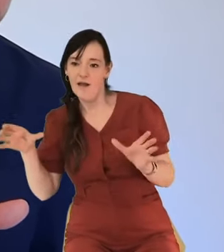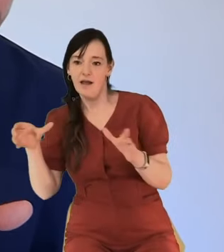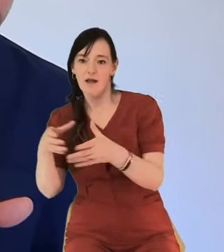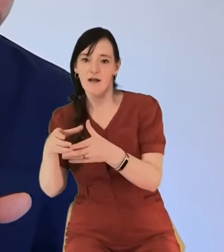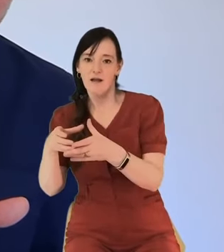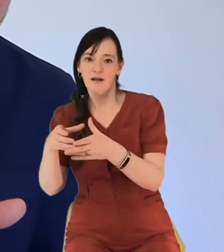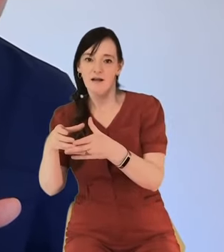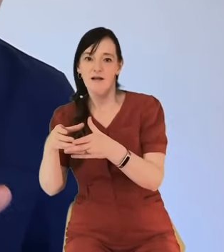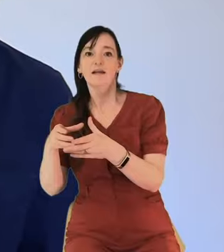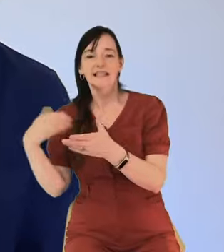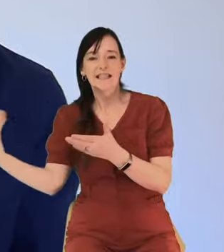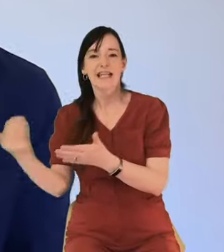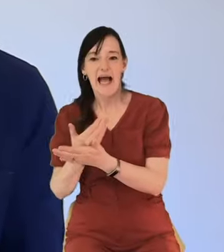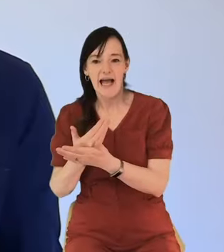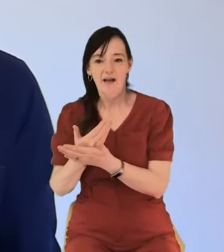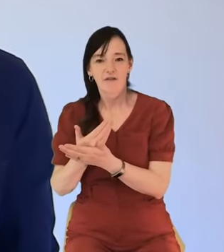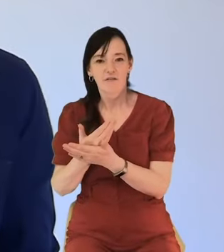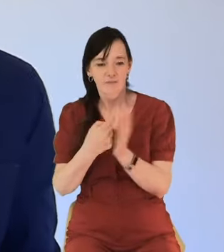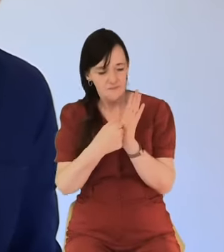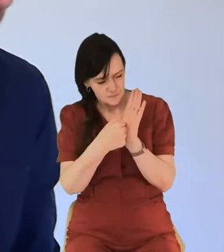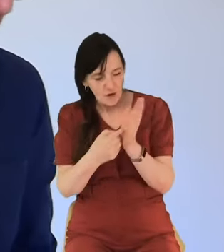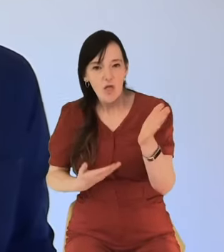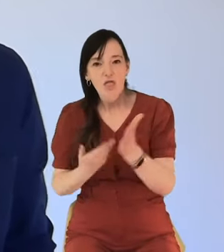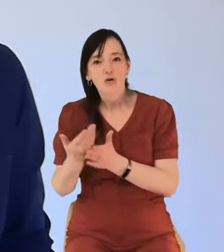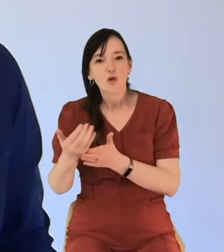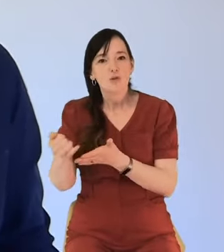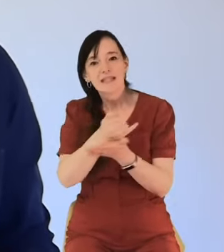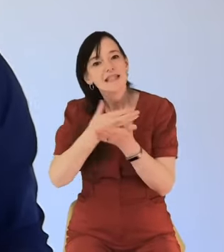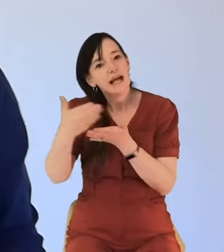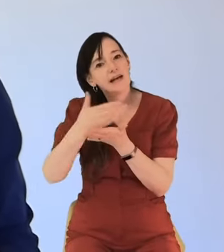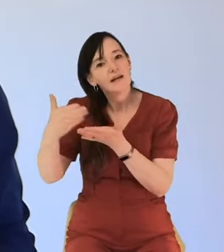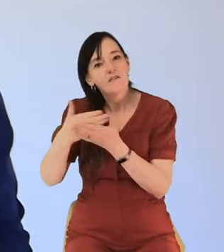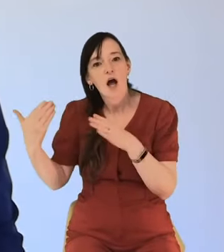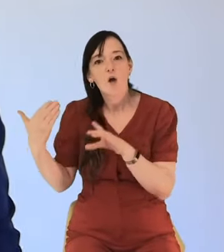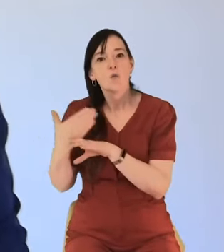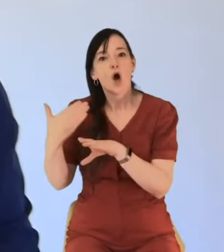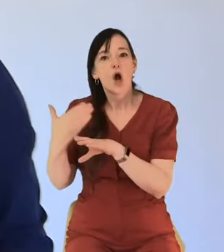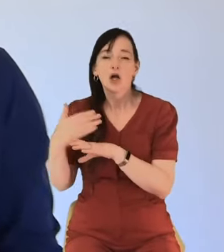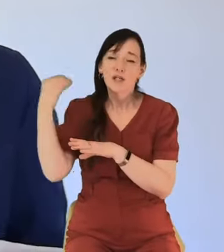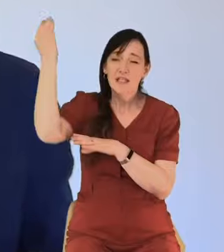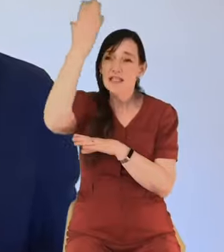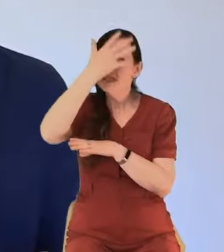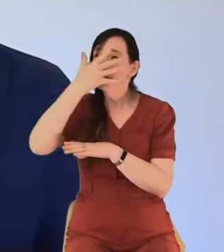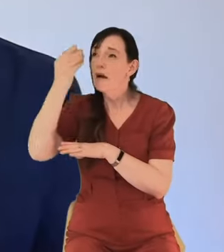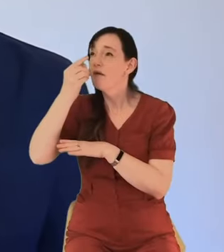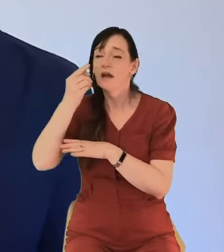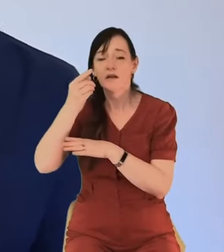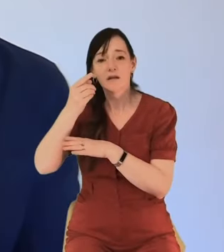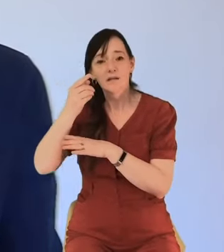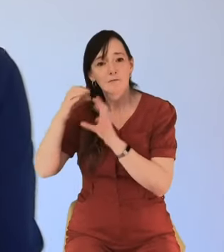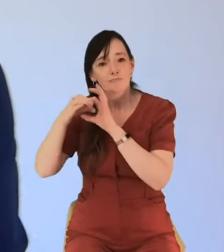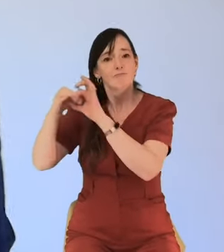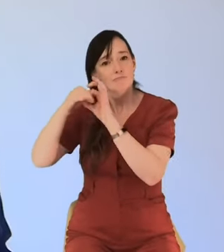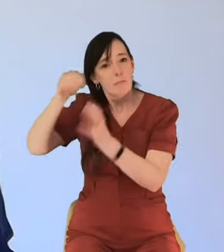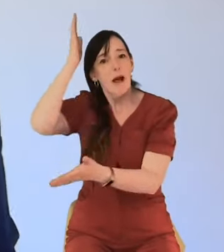Do you see? To be saved through the sanctifying work of the Spirit and through belief in the truth. And even you're believing in the truth. You